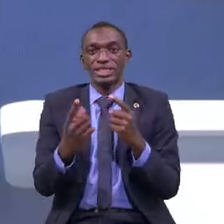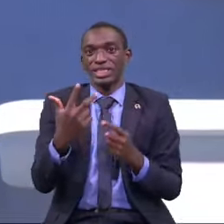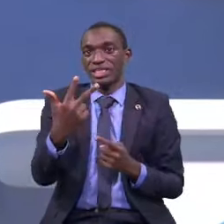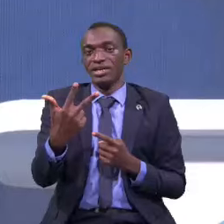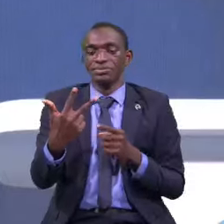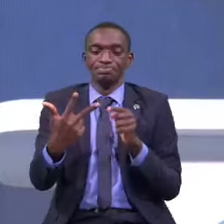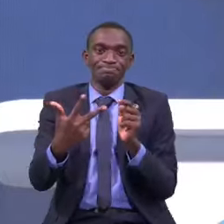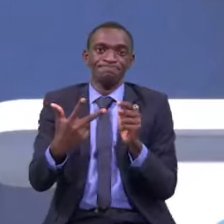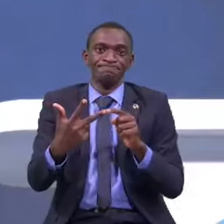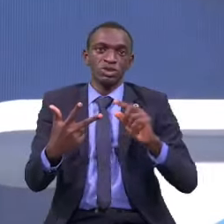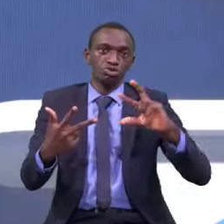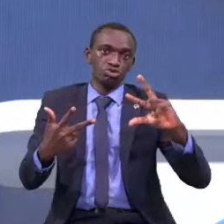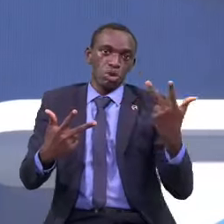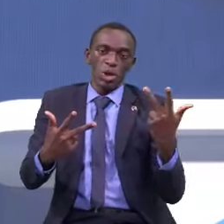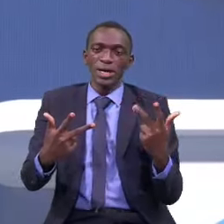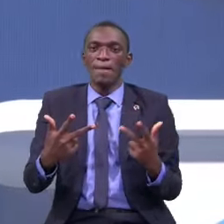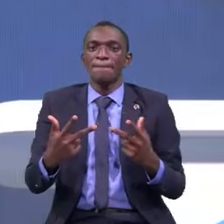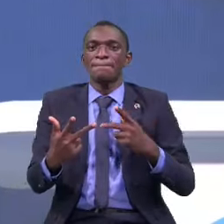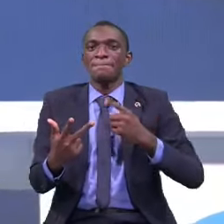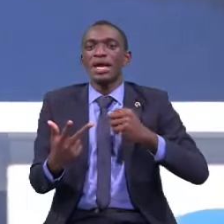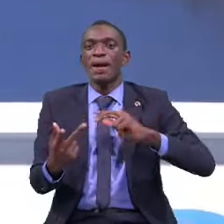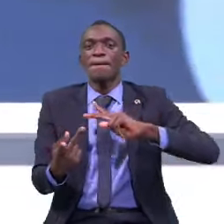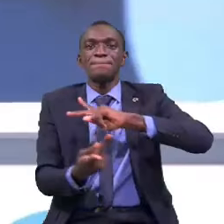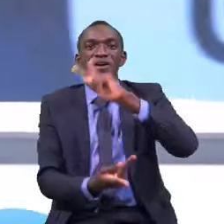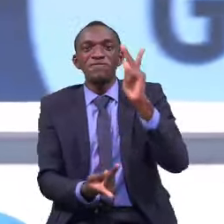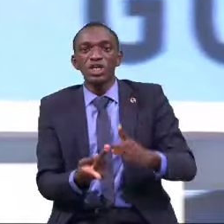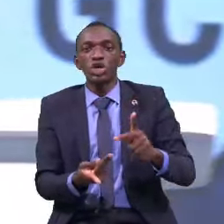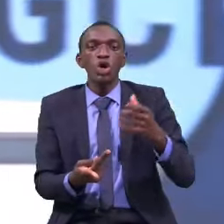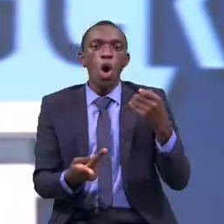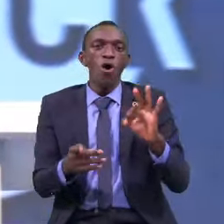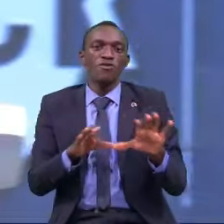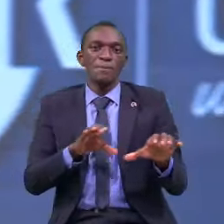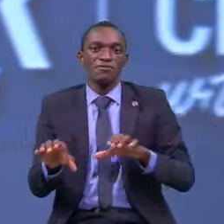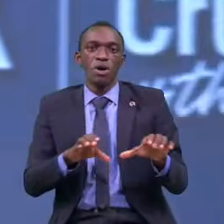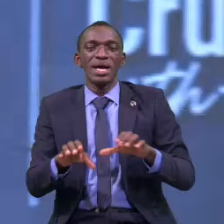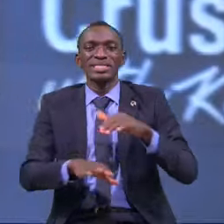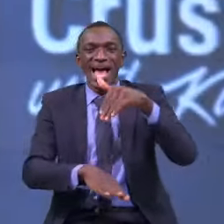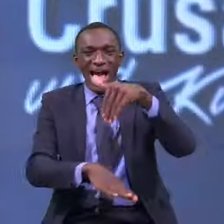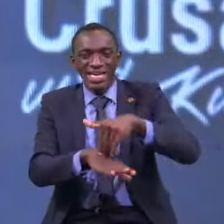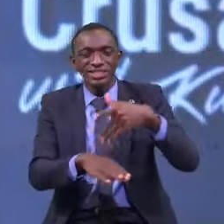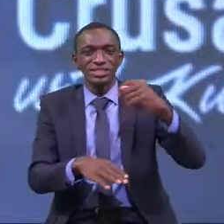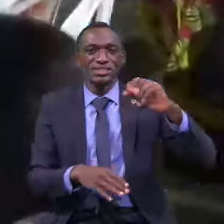the perfection of performance at the second touch.